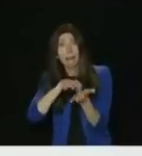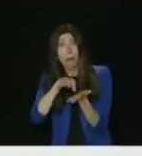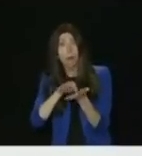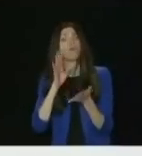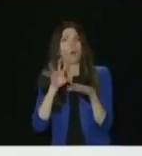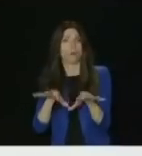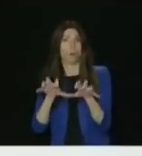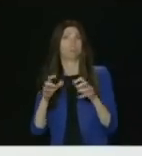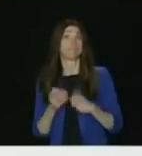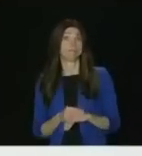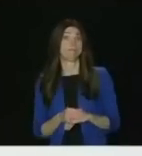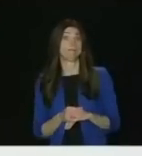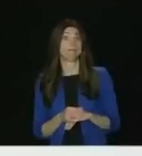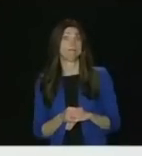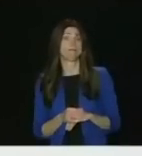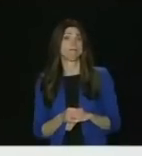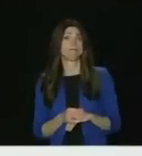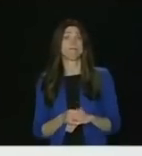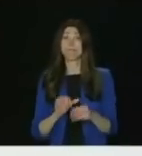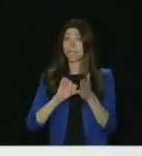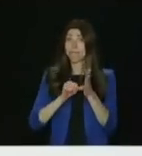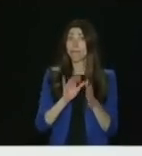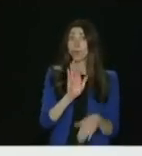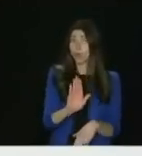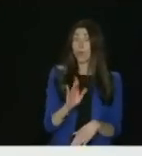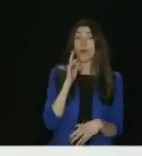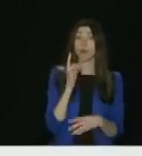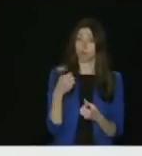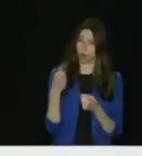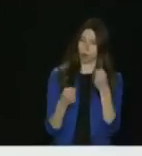The insurance on your vehicle will be suspended.